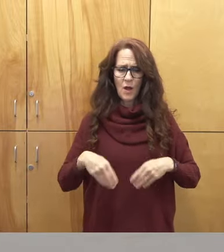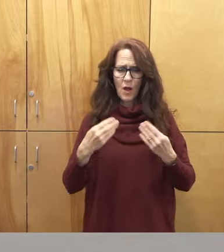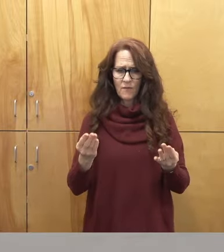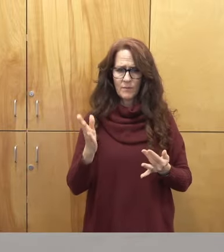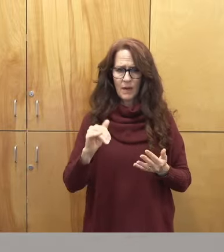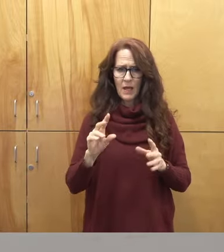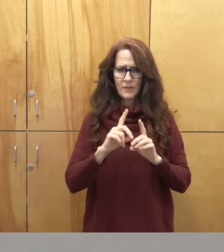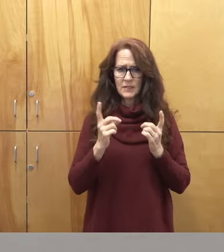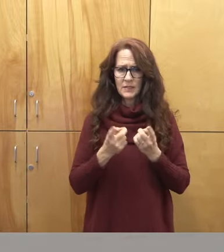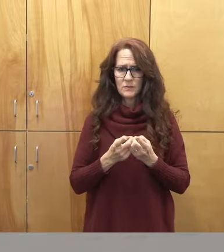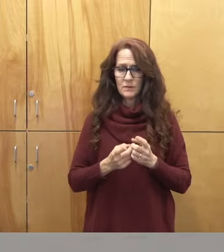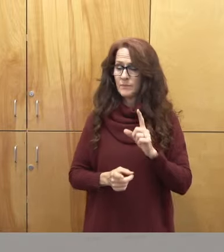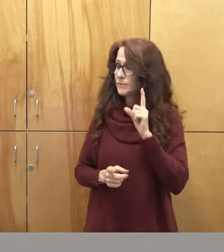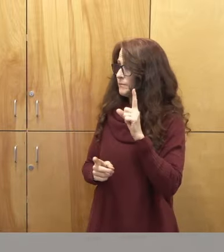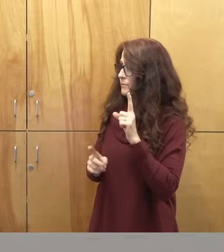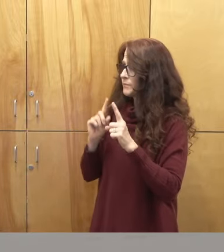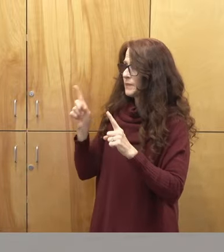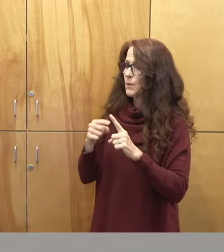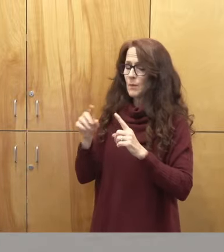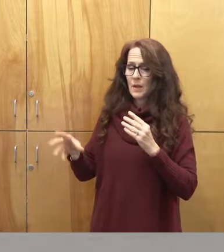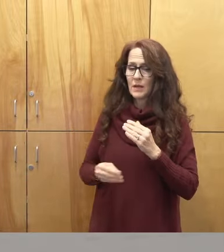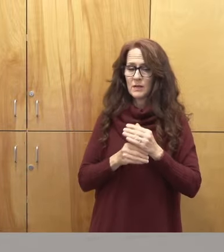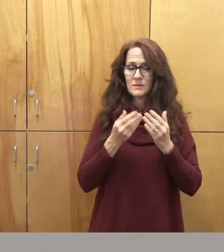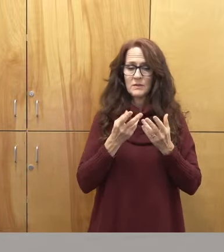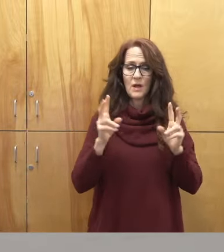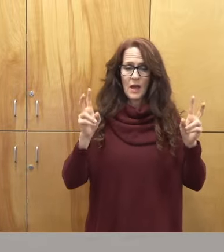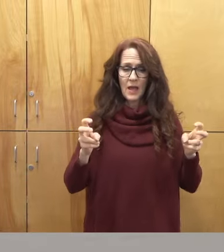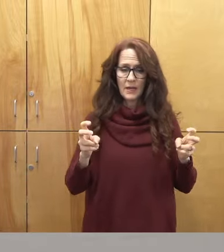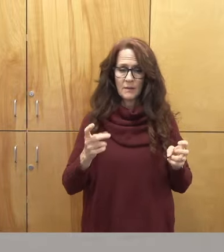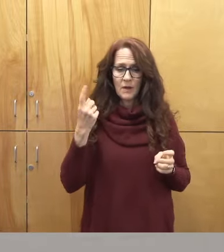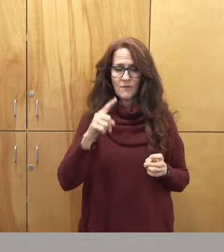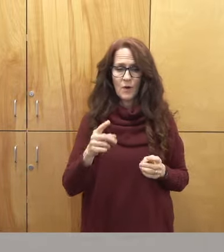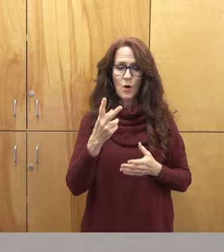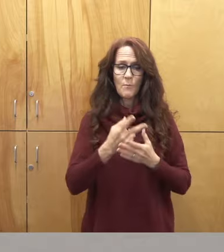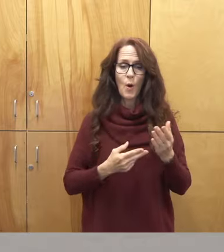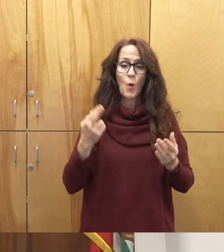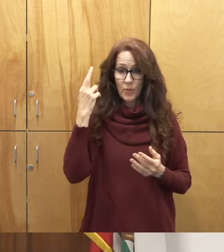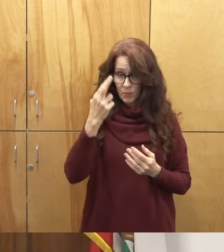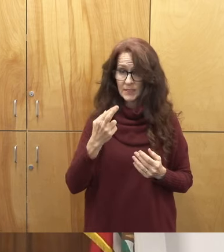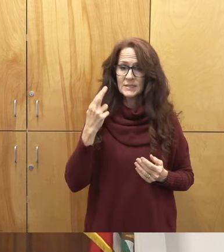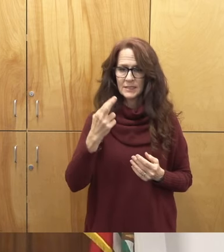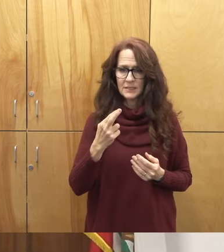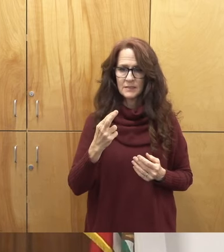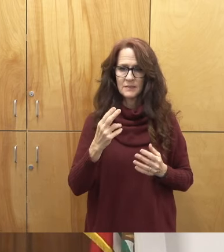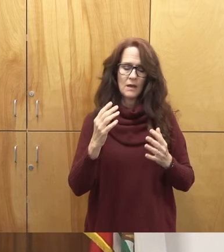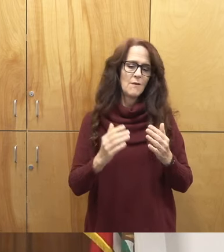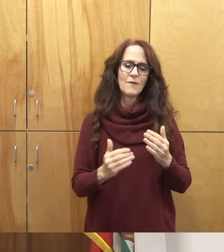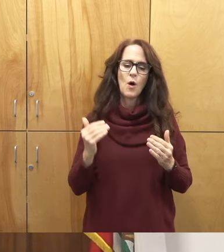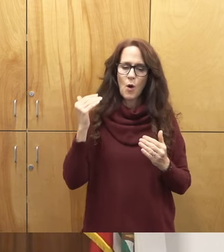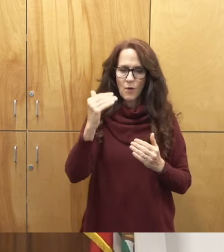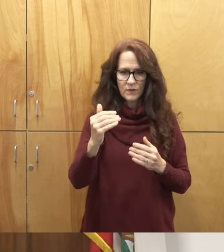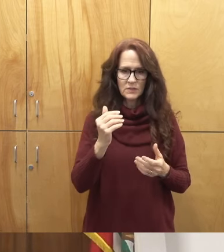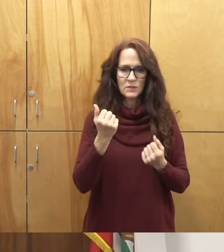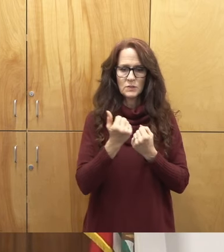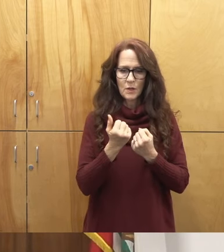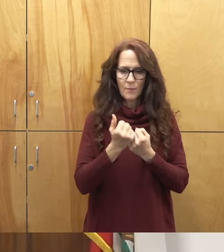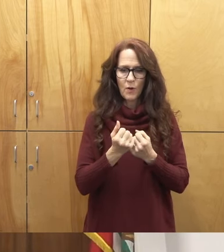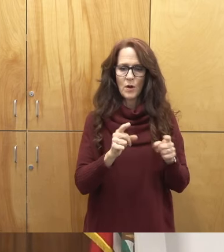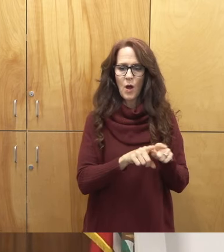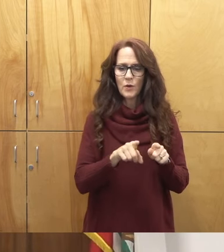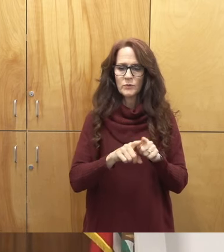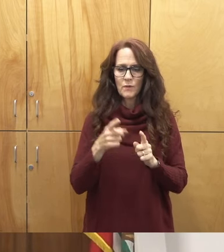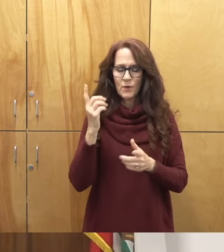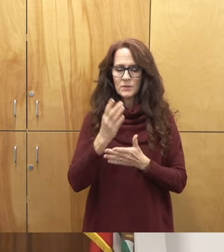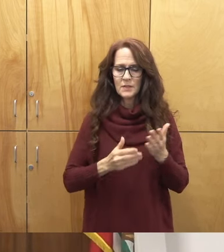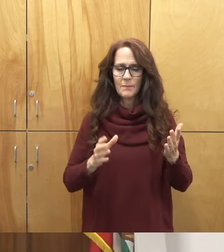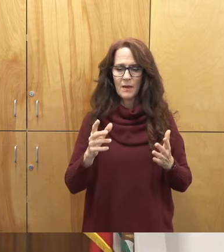district? When we have an additional item come forward like that, it's for both reasons. It's for overage of support and also for some